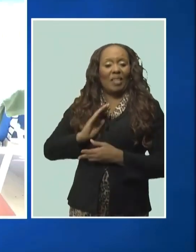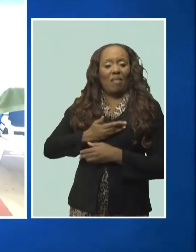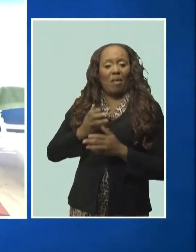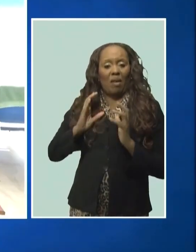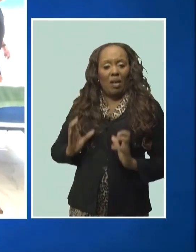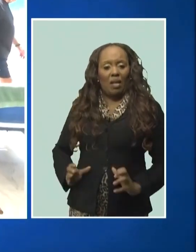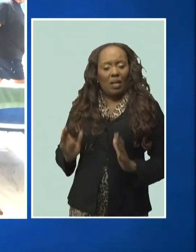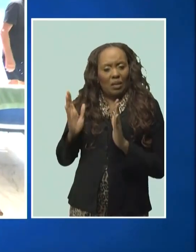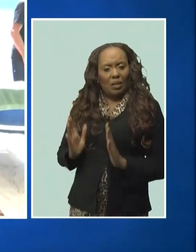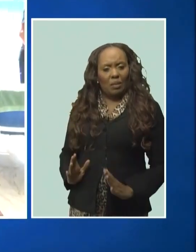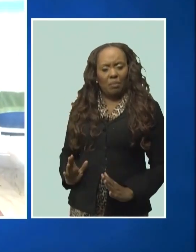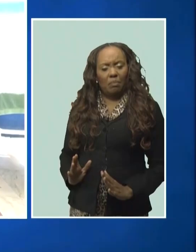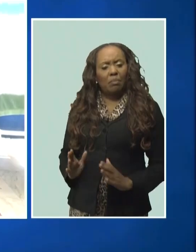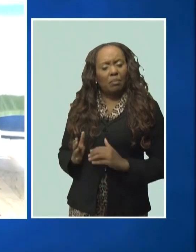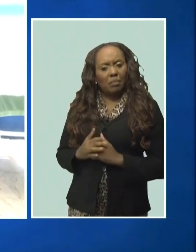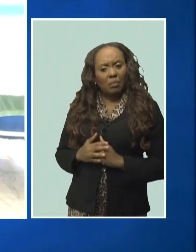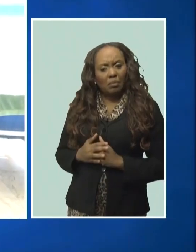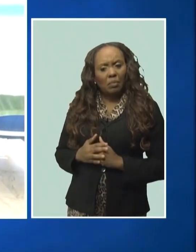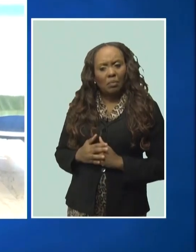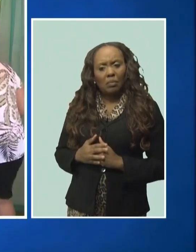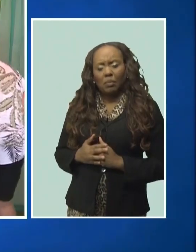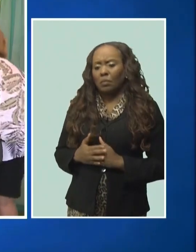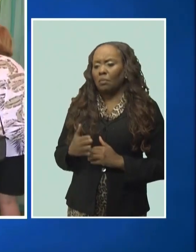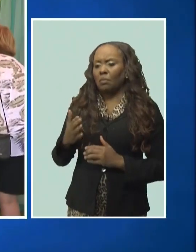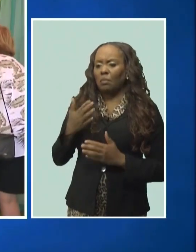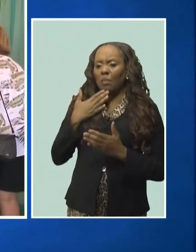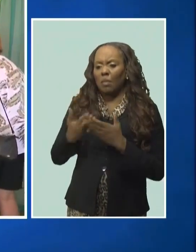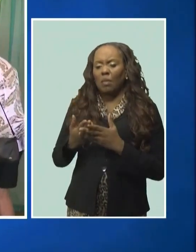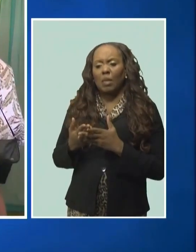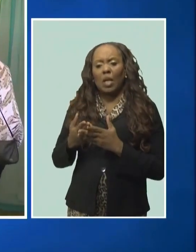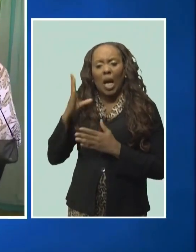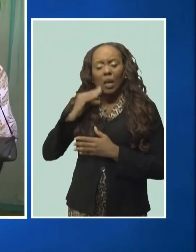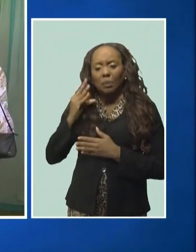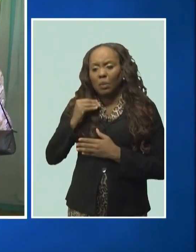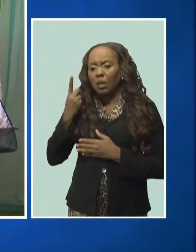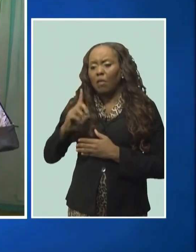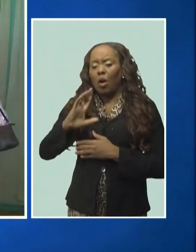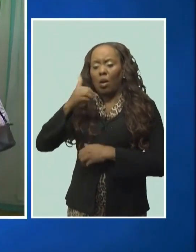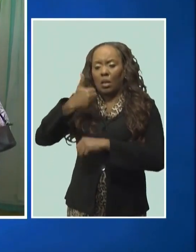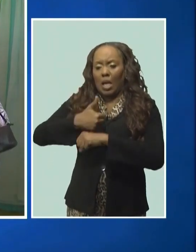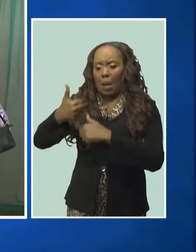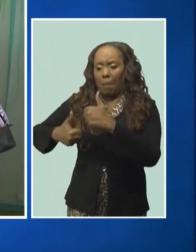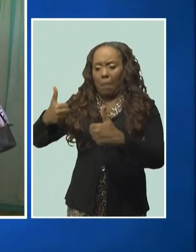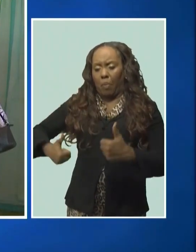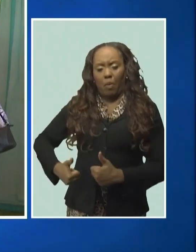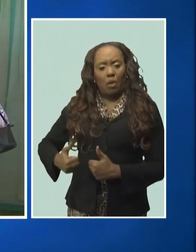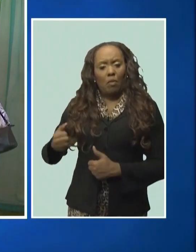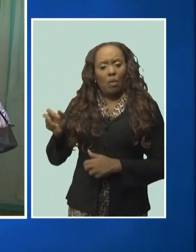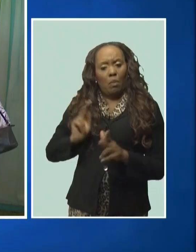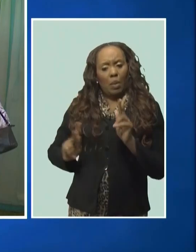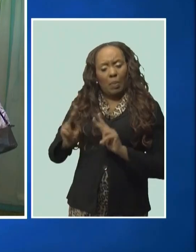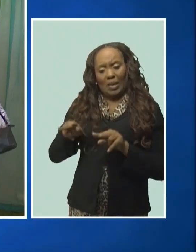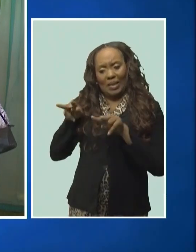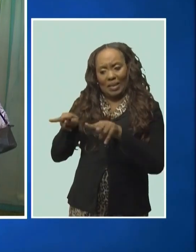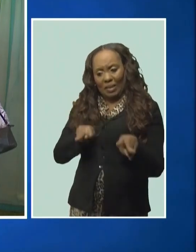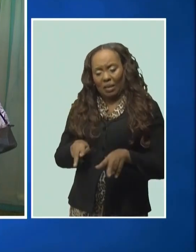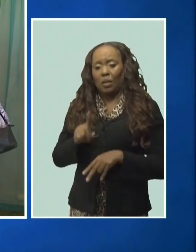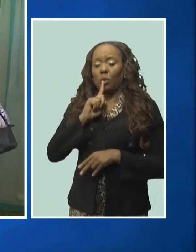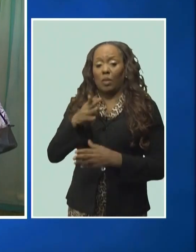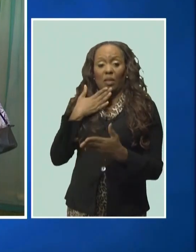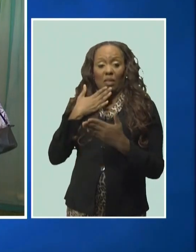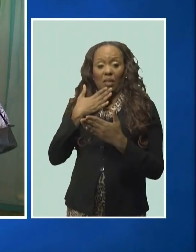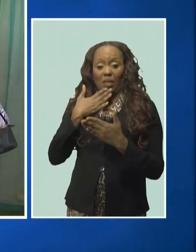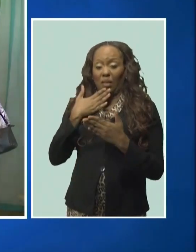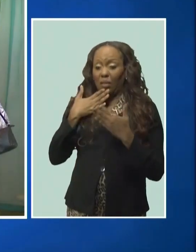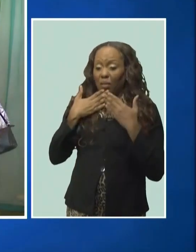to what we would consider markets that we would not normally be exposed to. So we are really thankful for Ross Trevor for